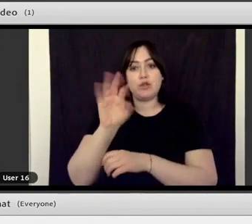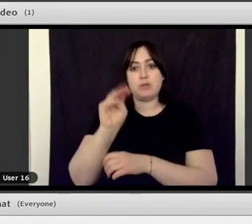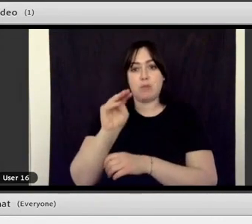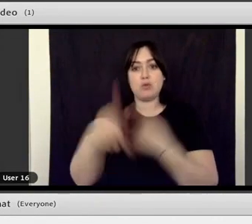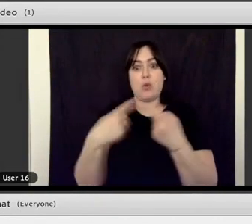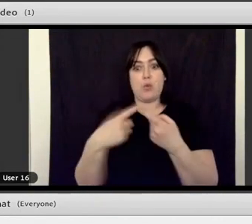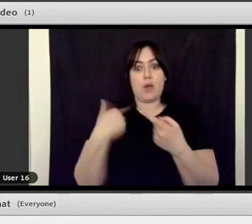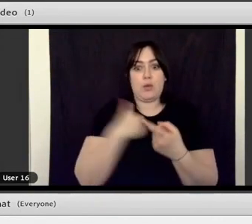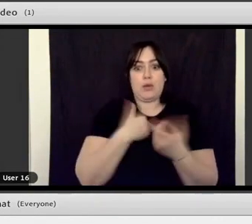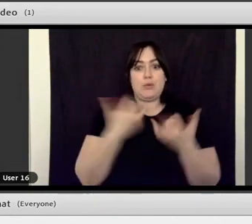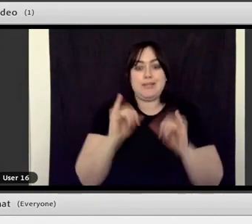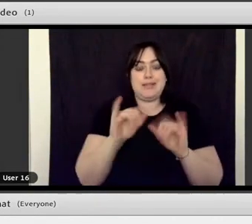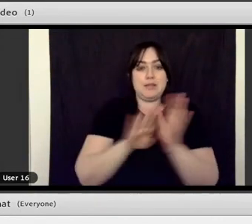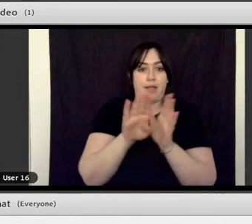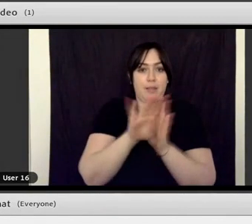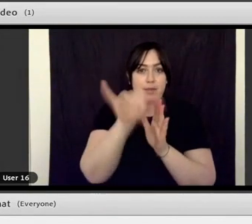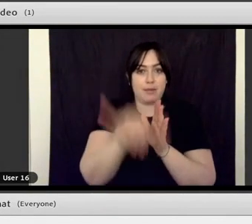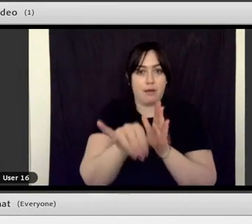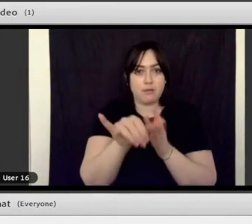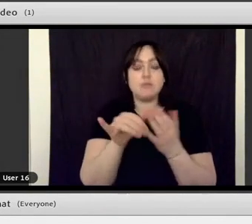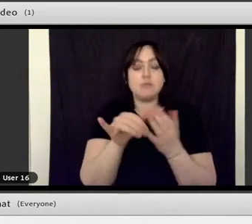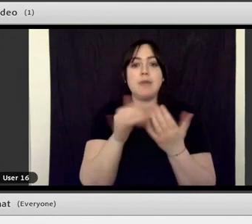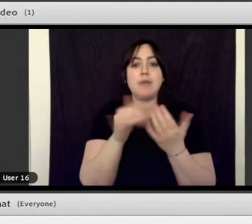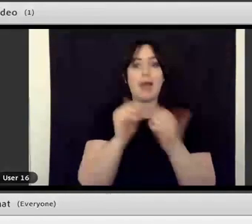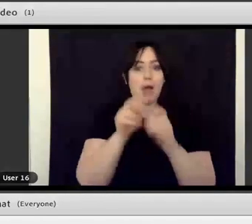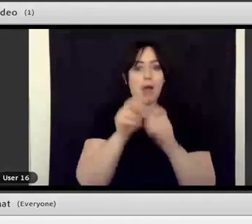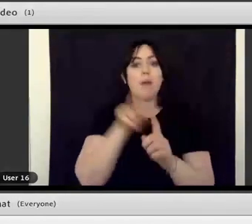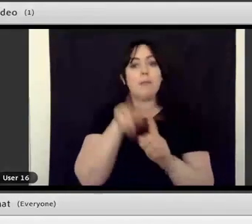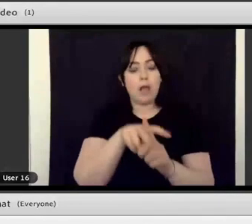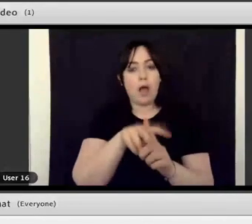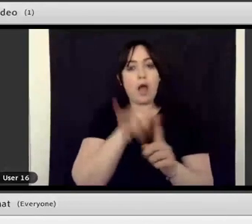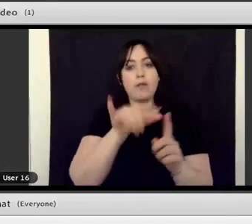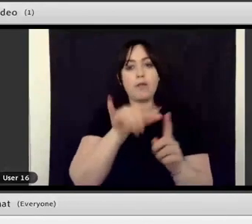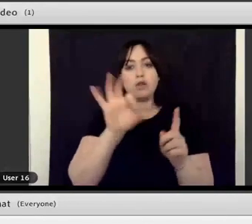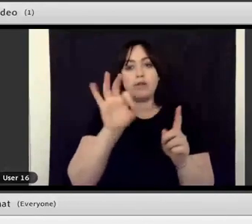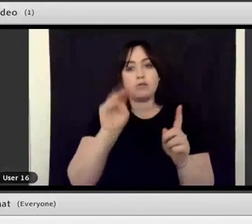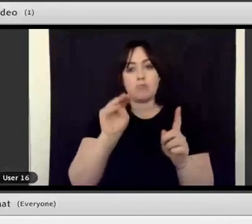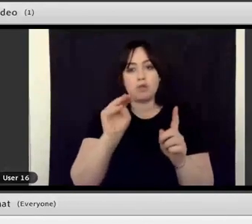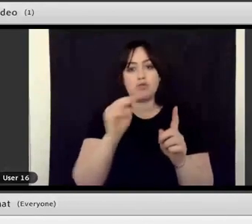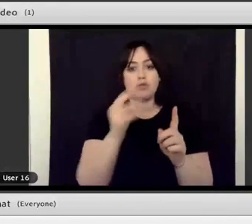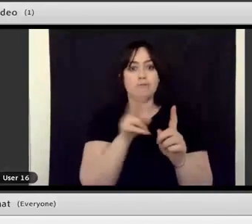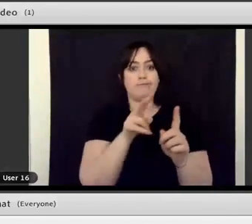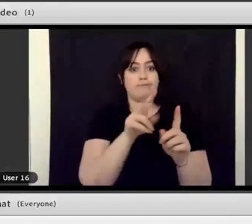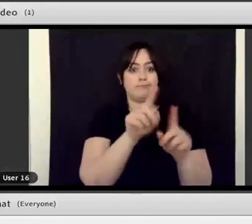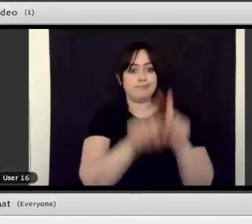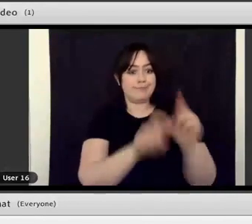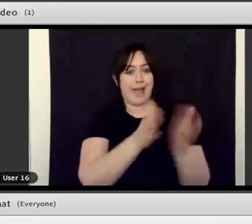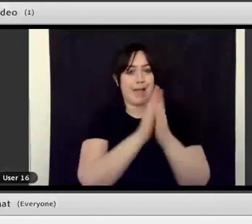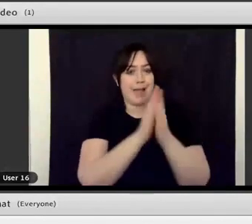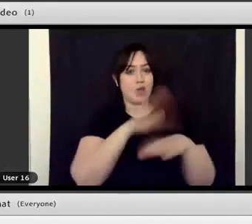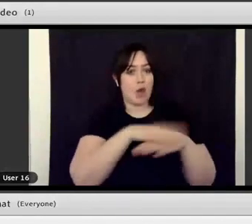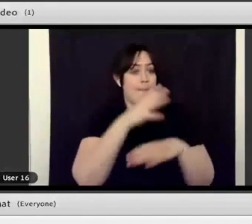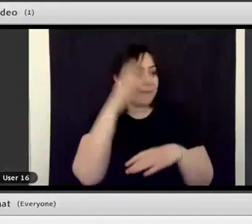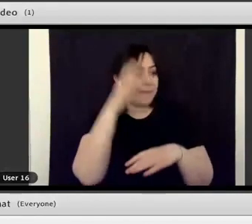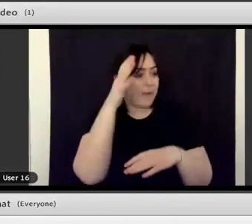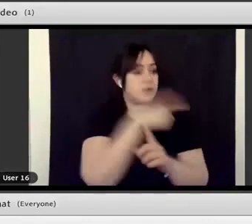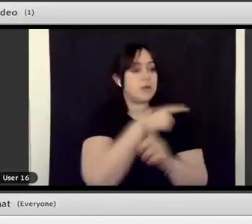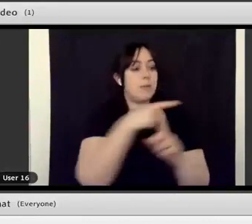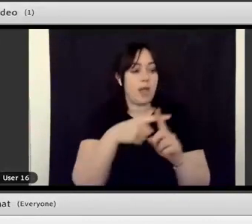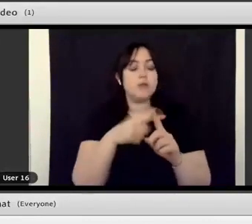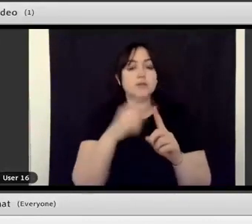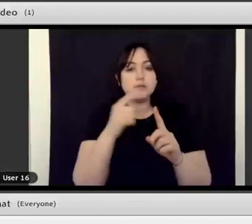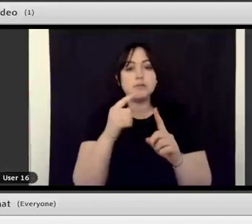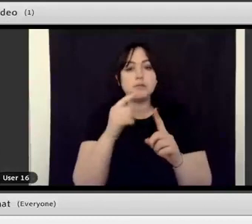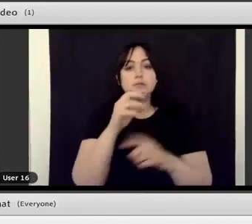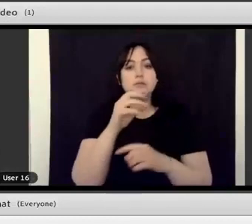of development by applying the child functioning module on parents as well as on adolescents age 13 and